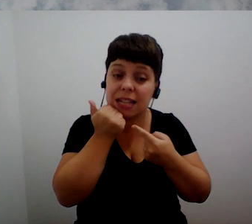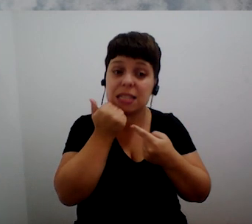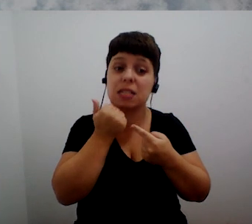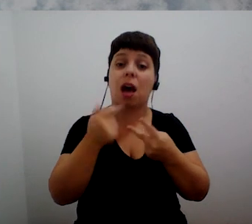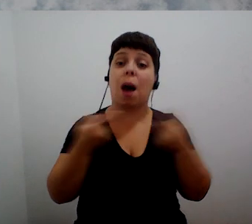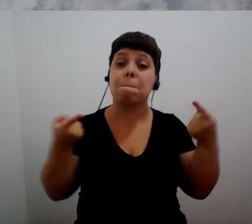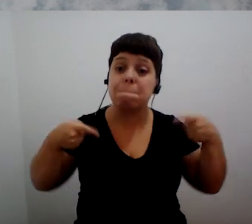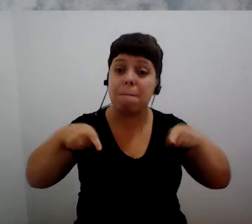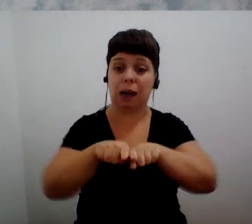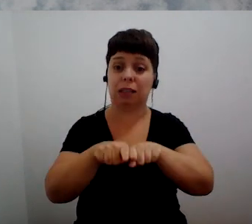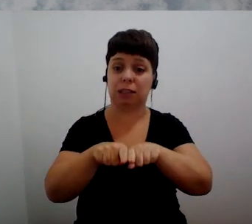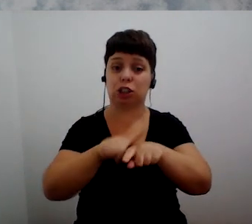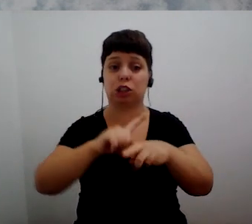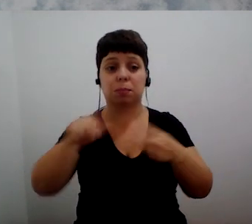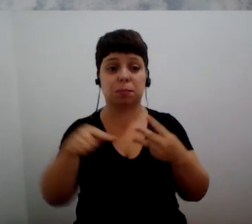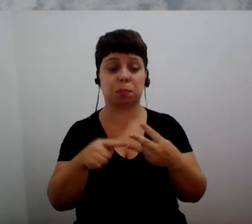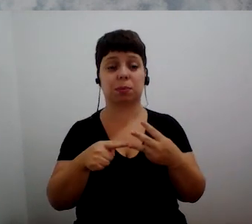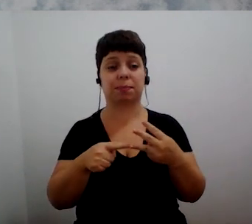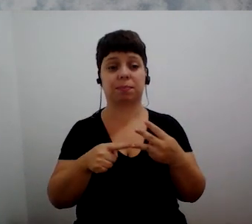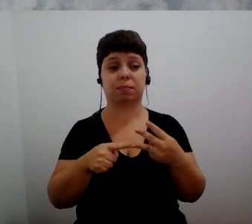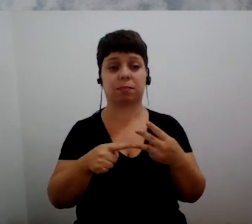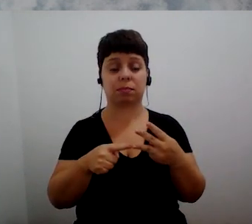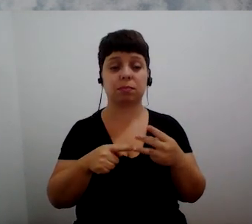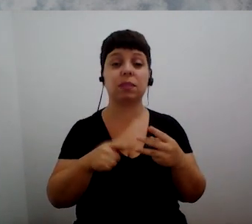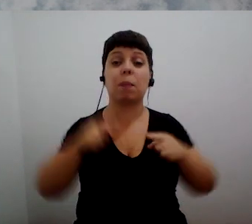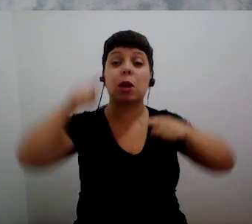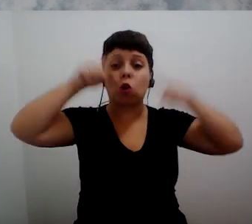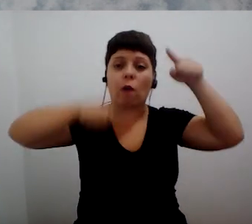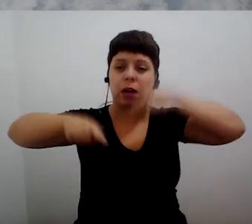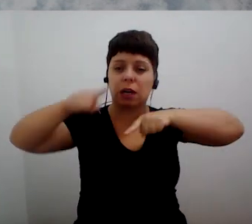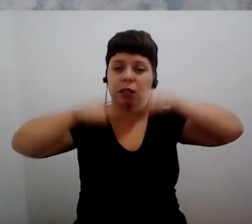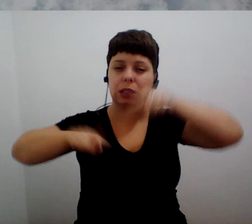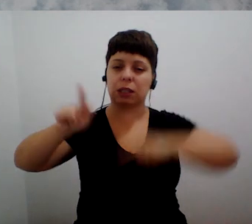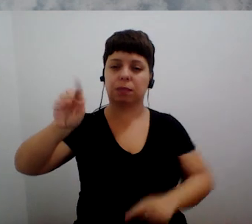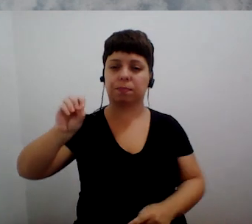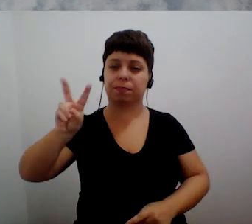on partnerships, based on governance, but